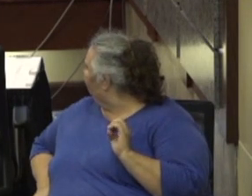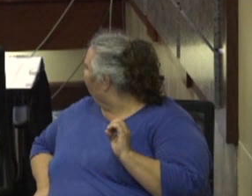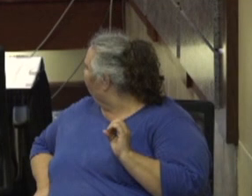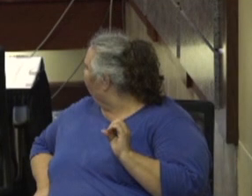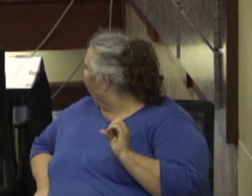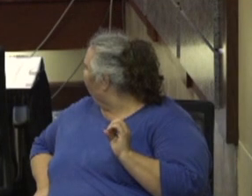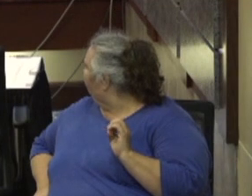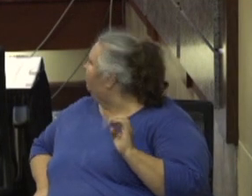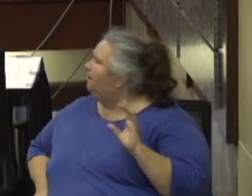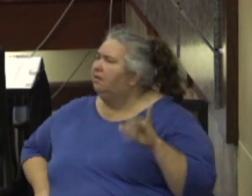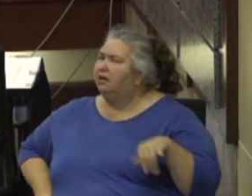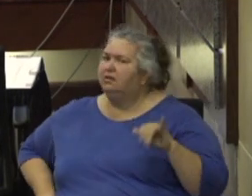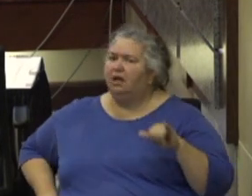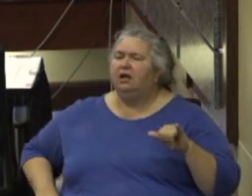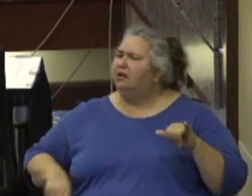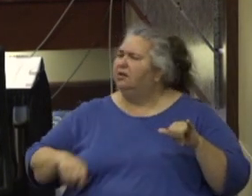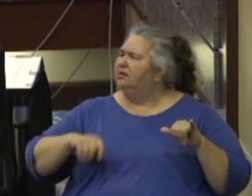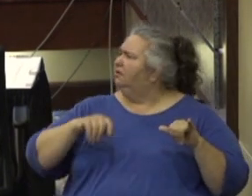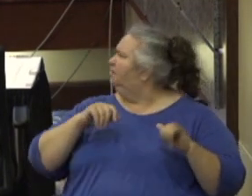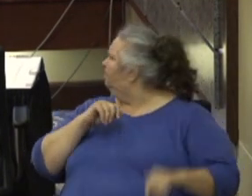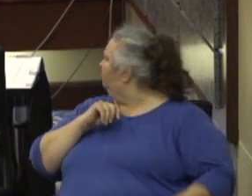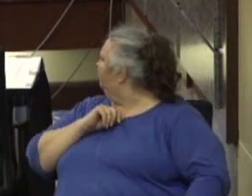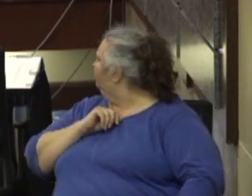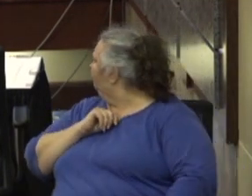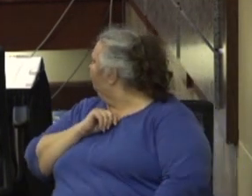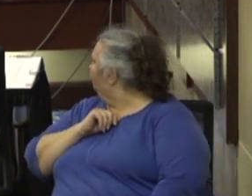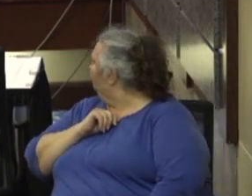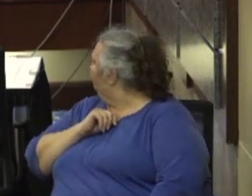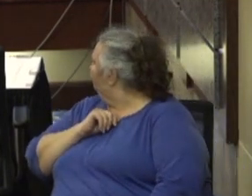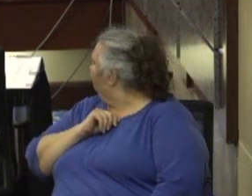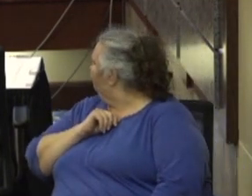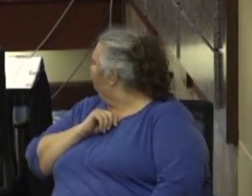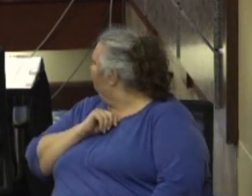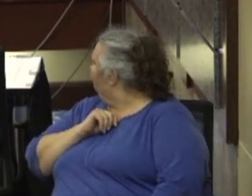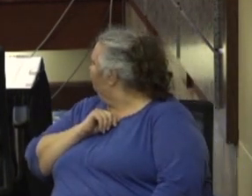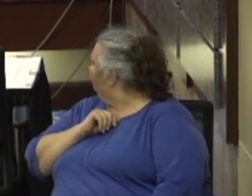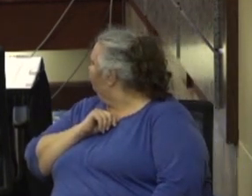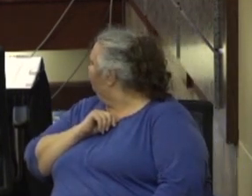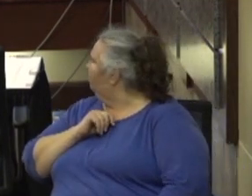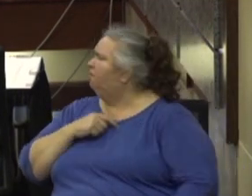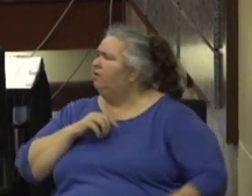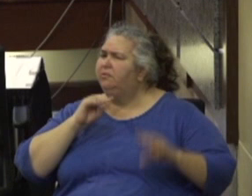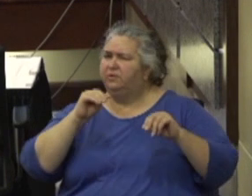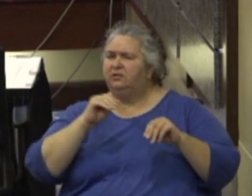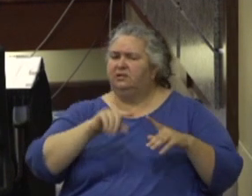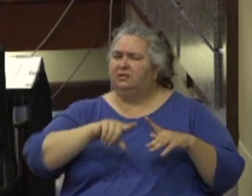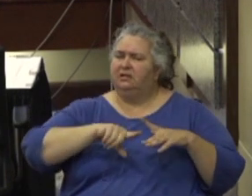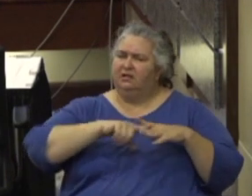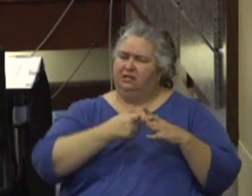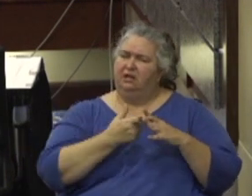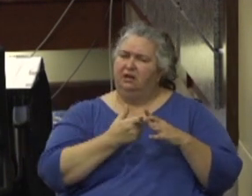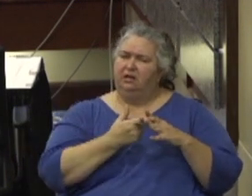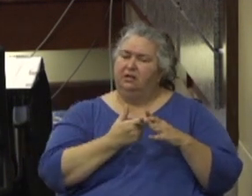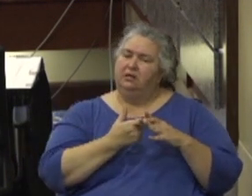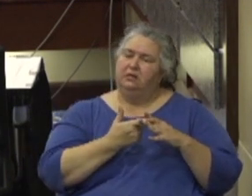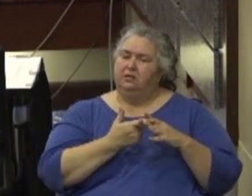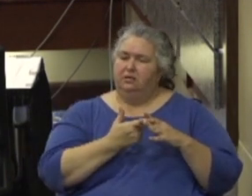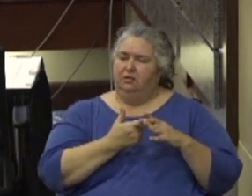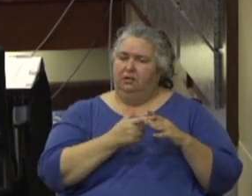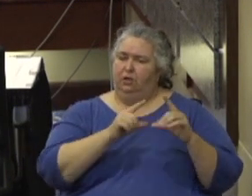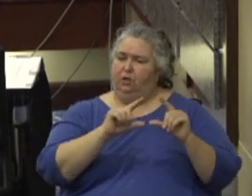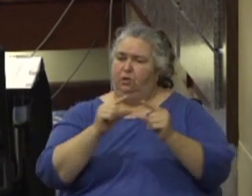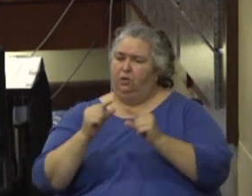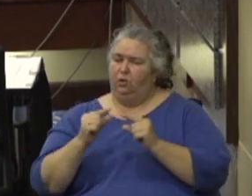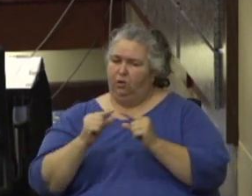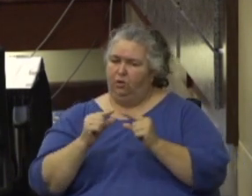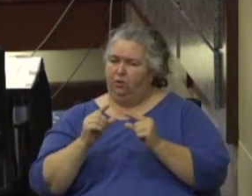There we go. This is the team that we put together. Again, this is the initial kind of triage, particularly as we've